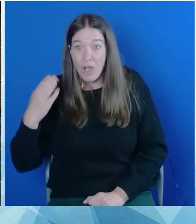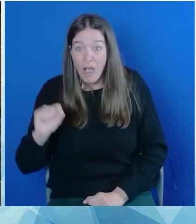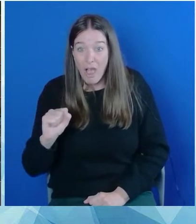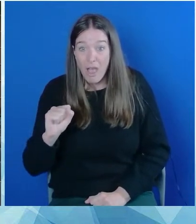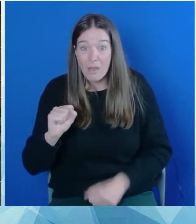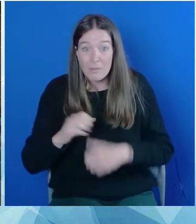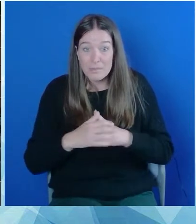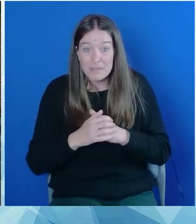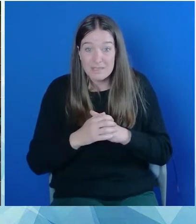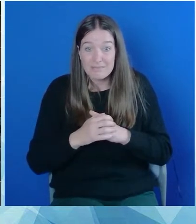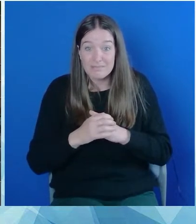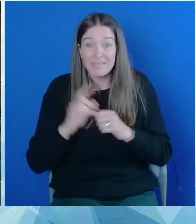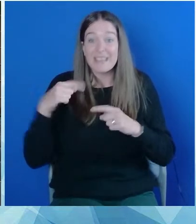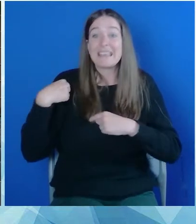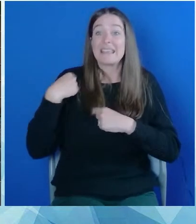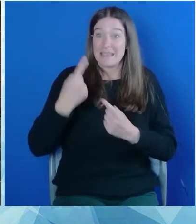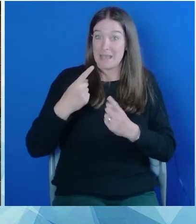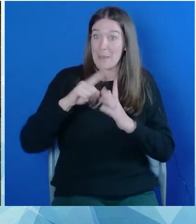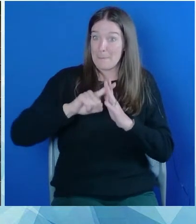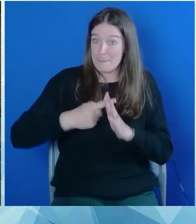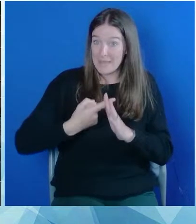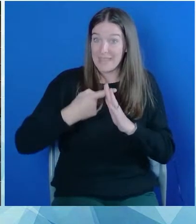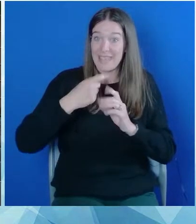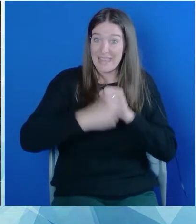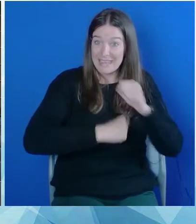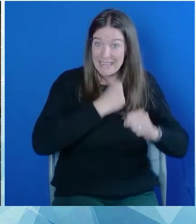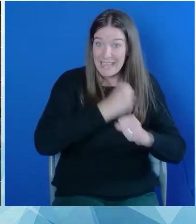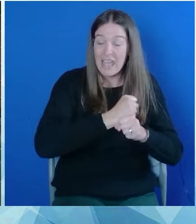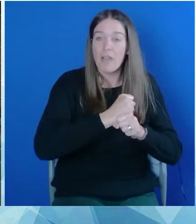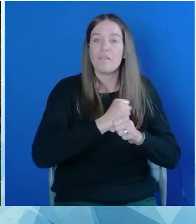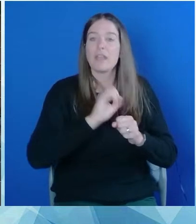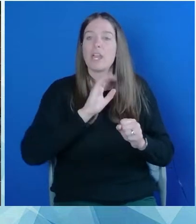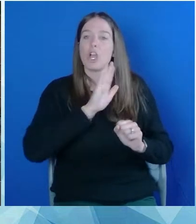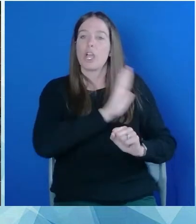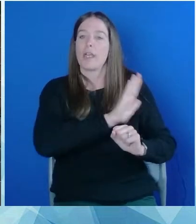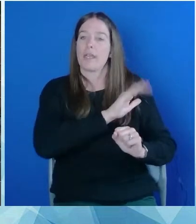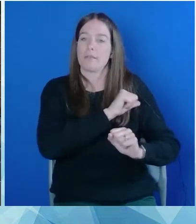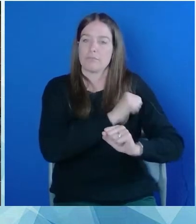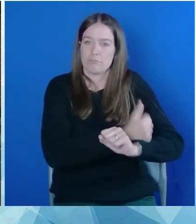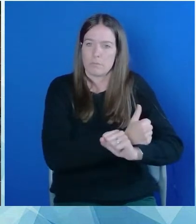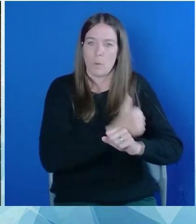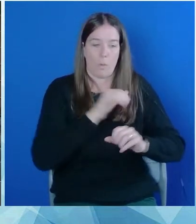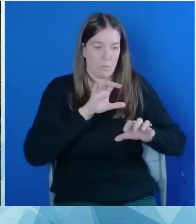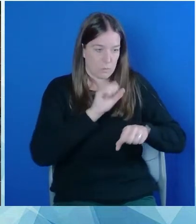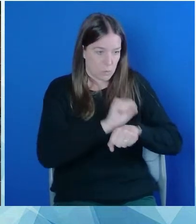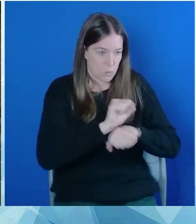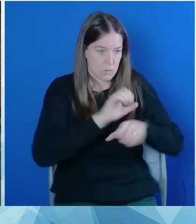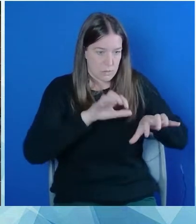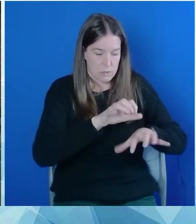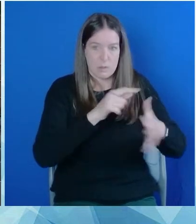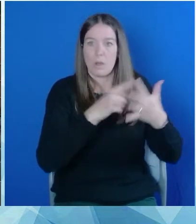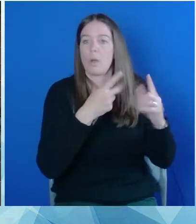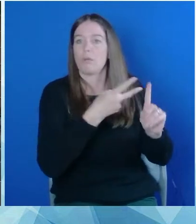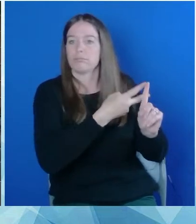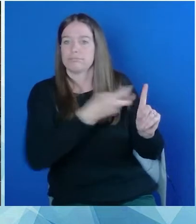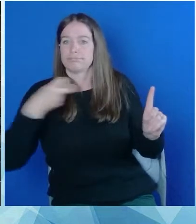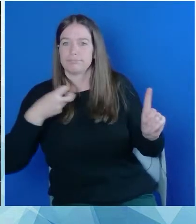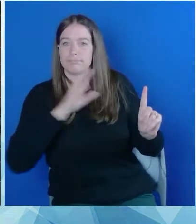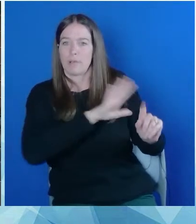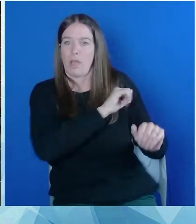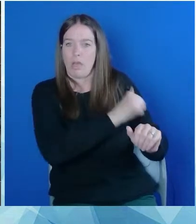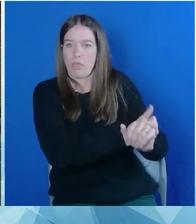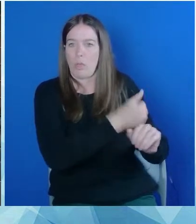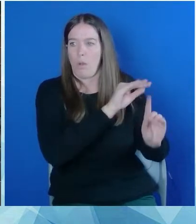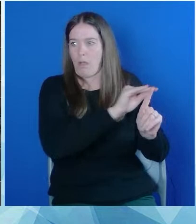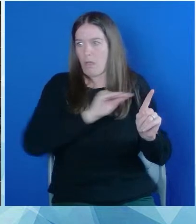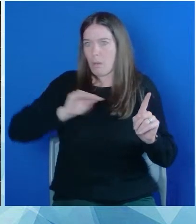and stripped Jay of the ability to continue on the integration of the program. The Region 2 director reports to the assistant superintendent,